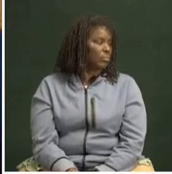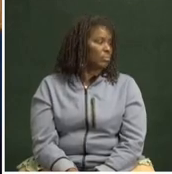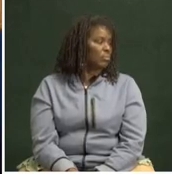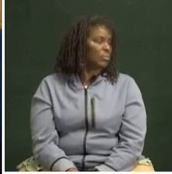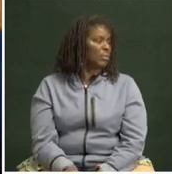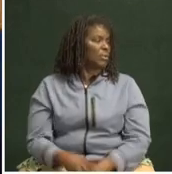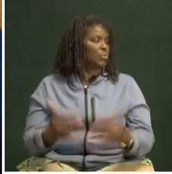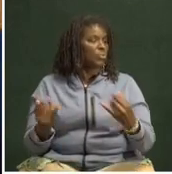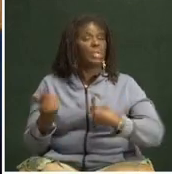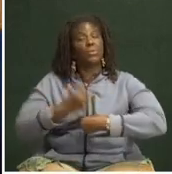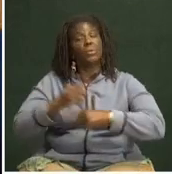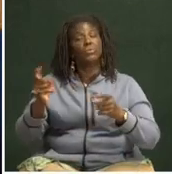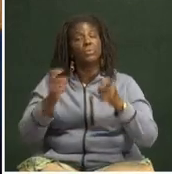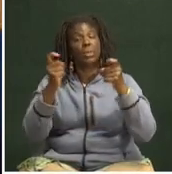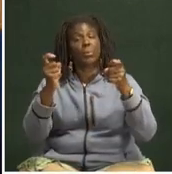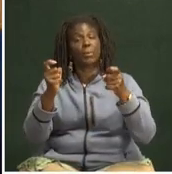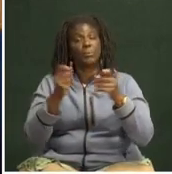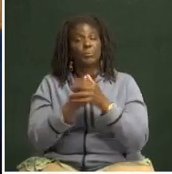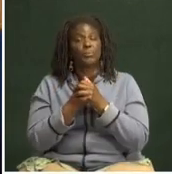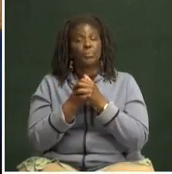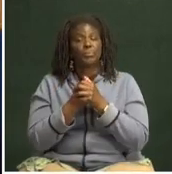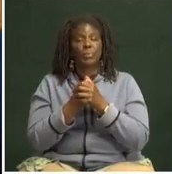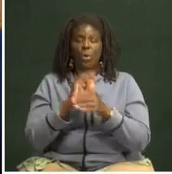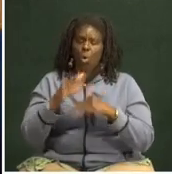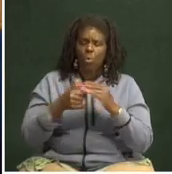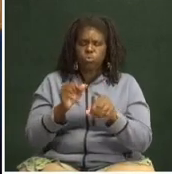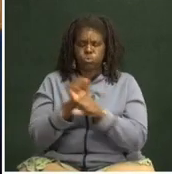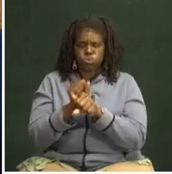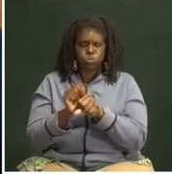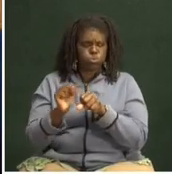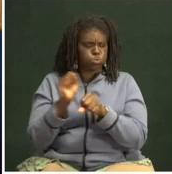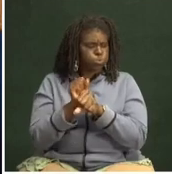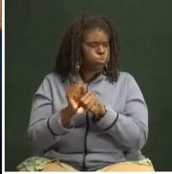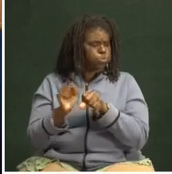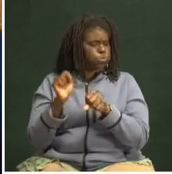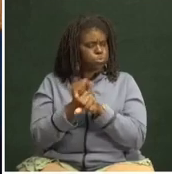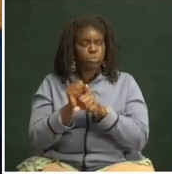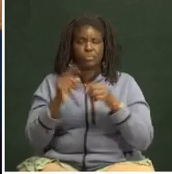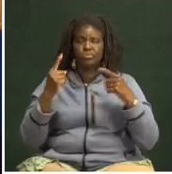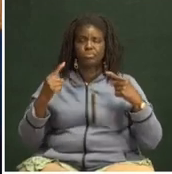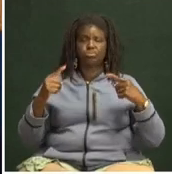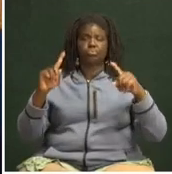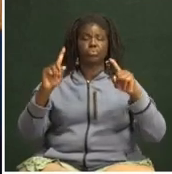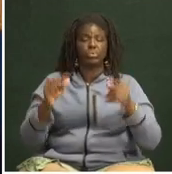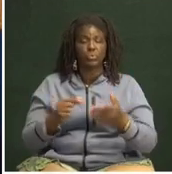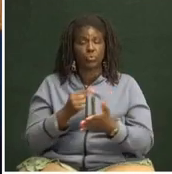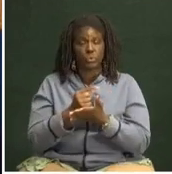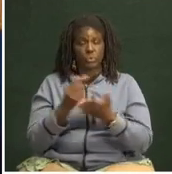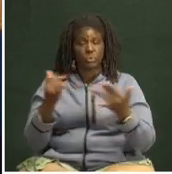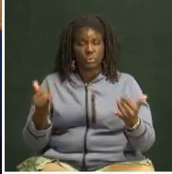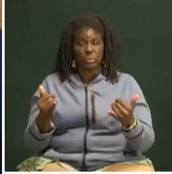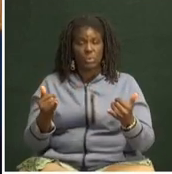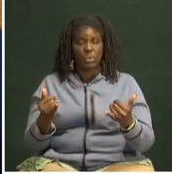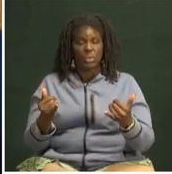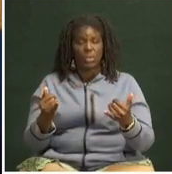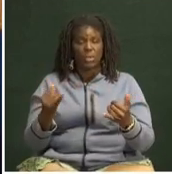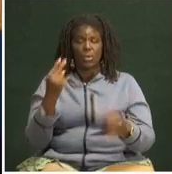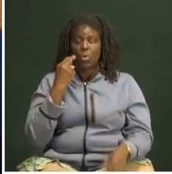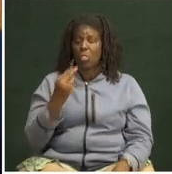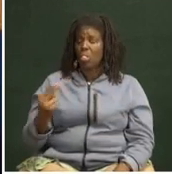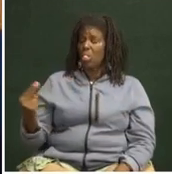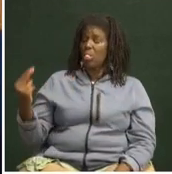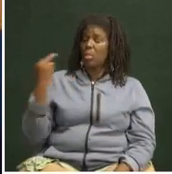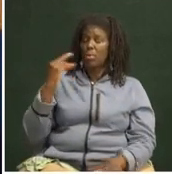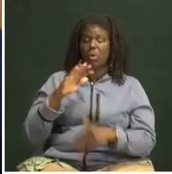Today is a day to celebrate all of the hard work and effort that it took to get to this very moment. It is a day to look back on all of the